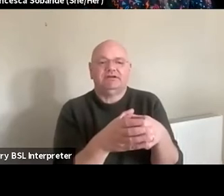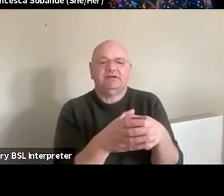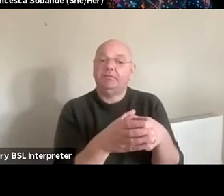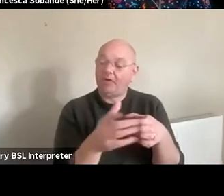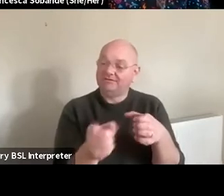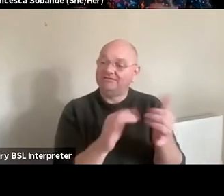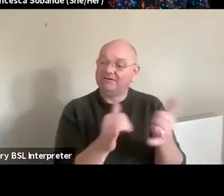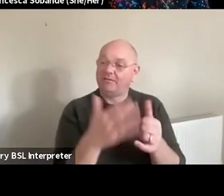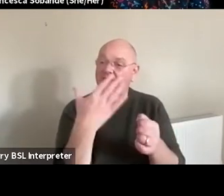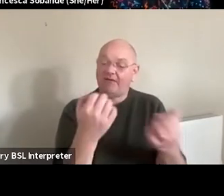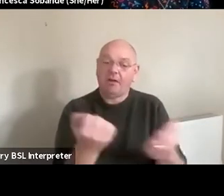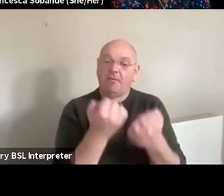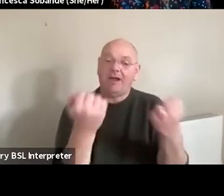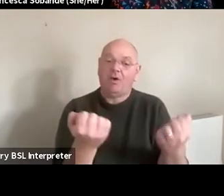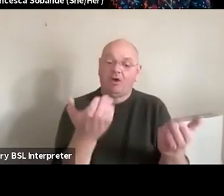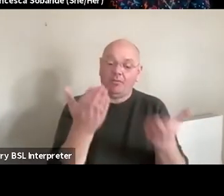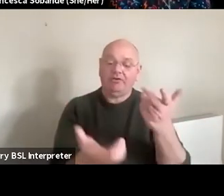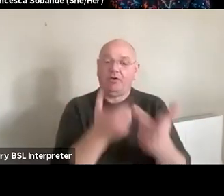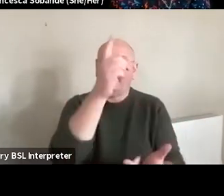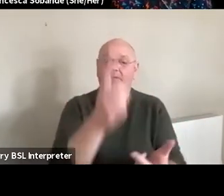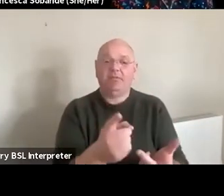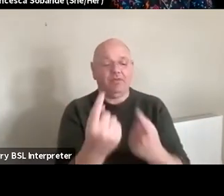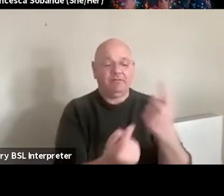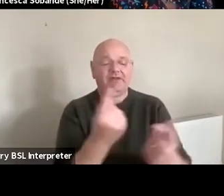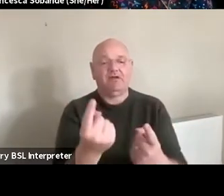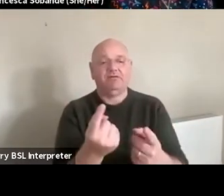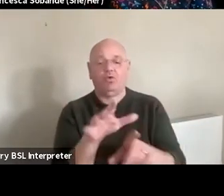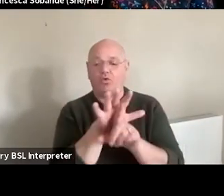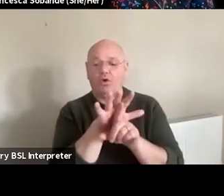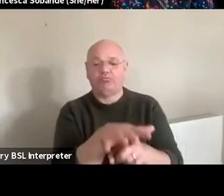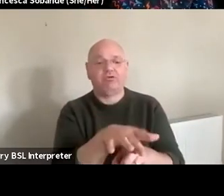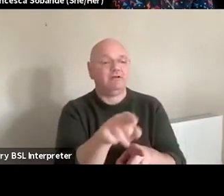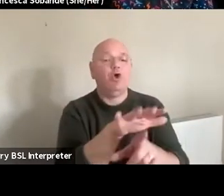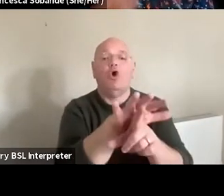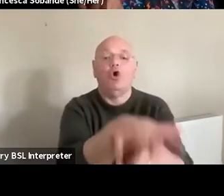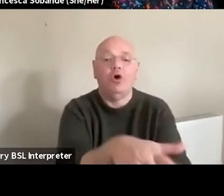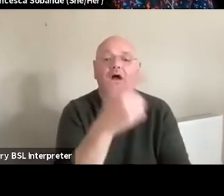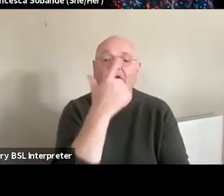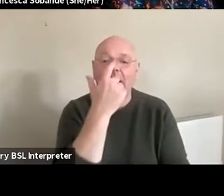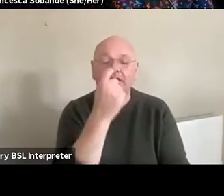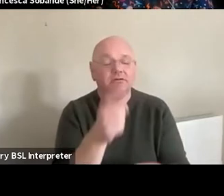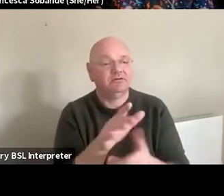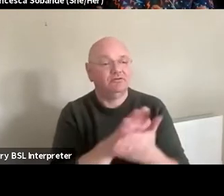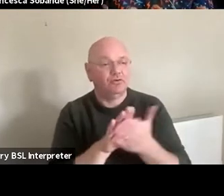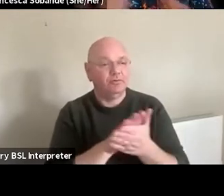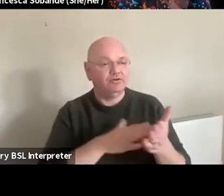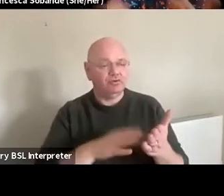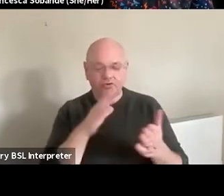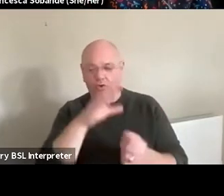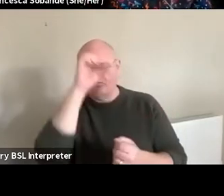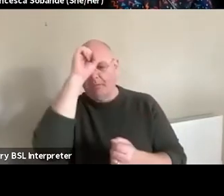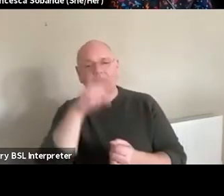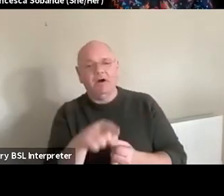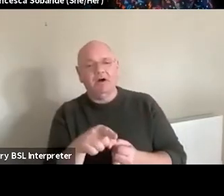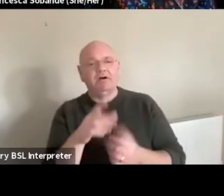relative to others as well, and sometimes can also oppress themselves. So just being mindful of the fact that for me, power rarely, perhaps